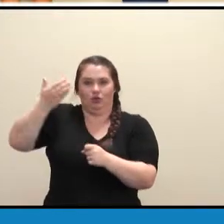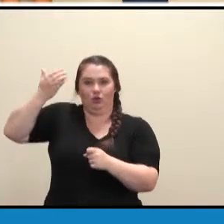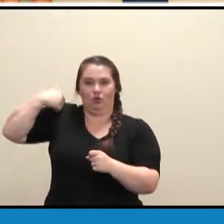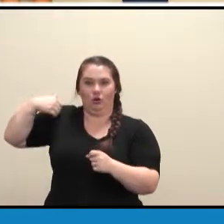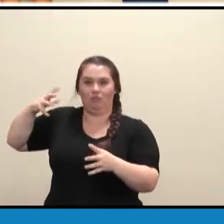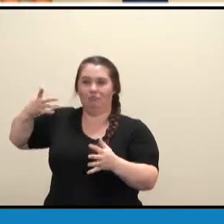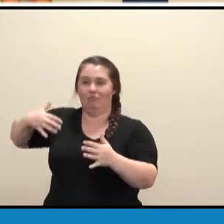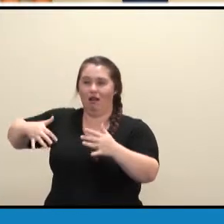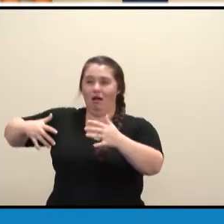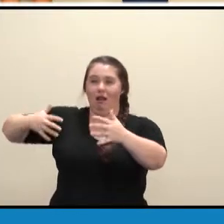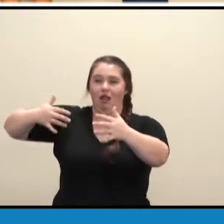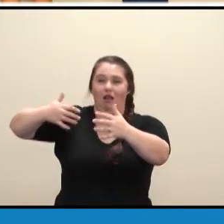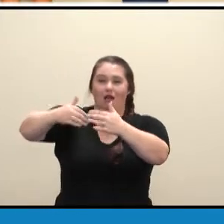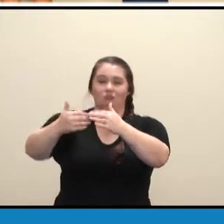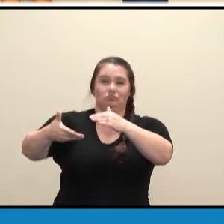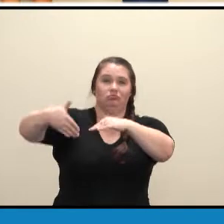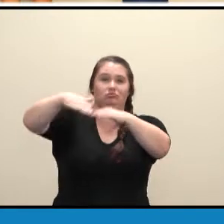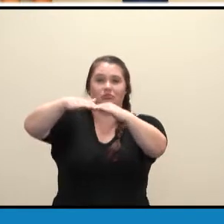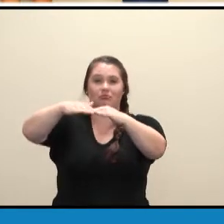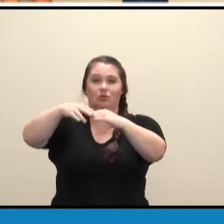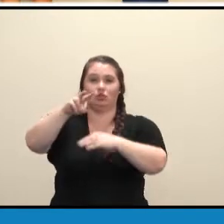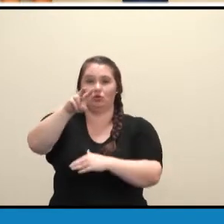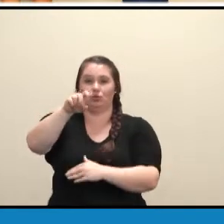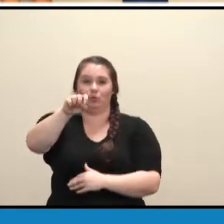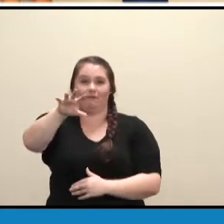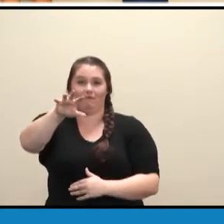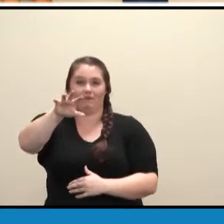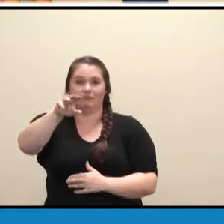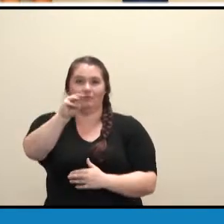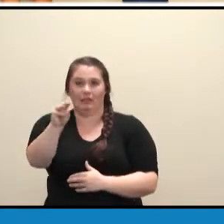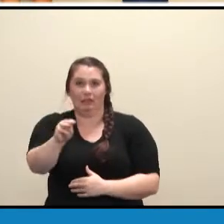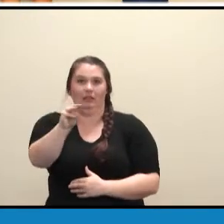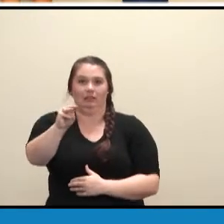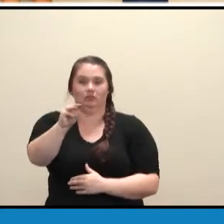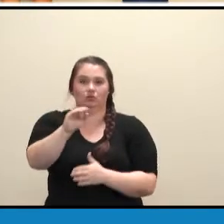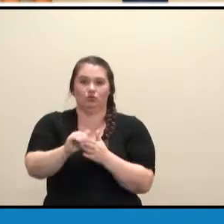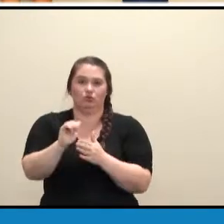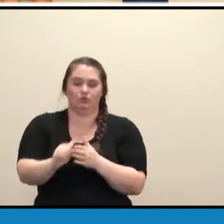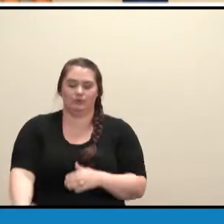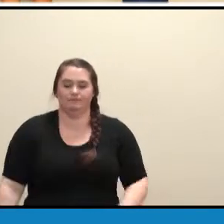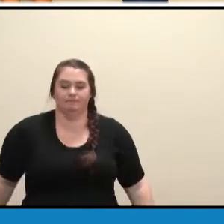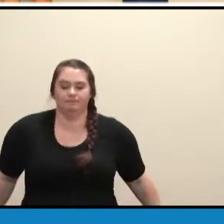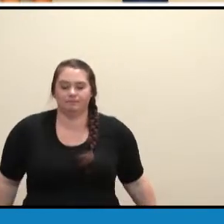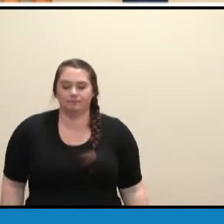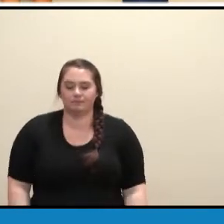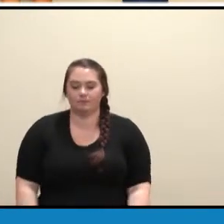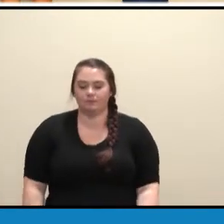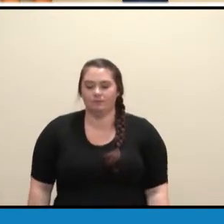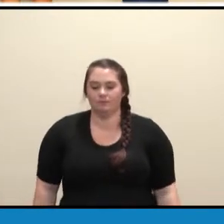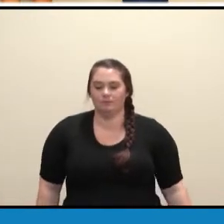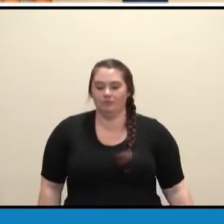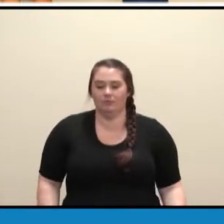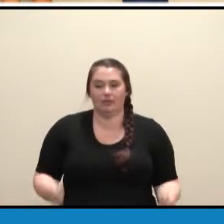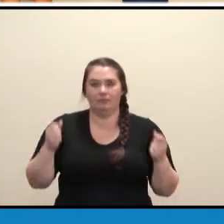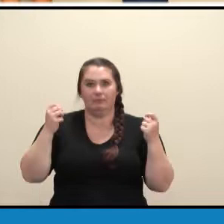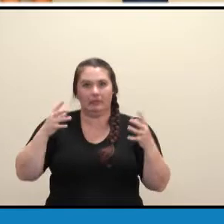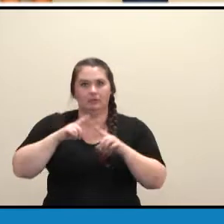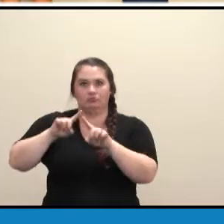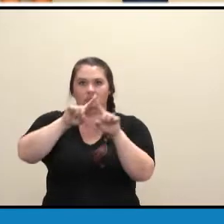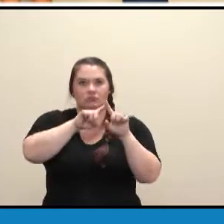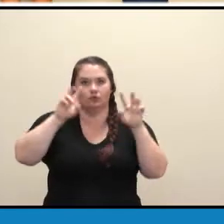million from our foundation. The projects span a wide array of